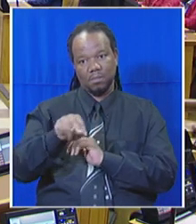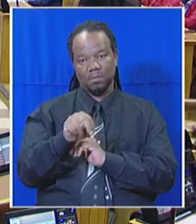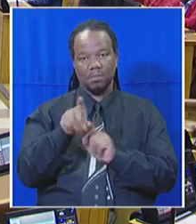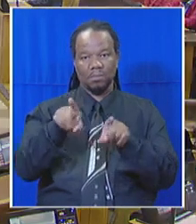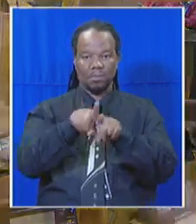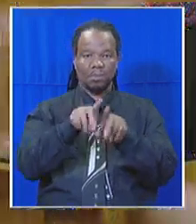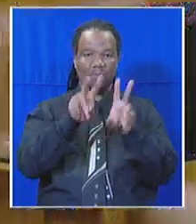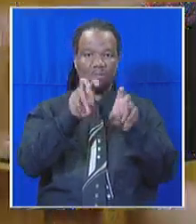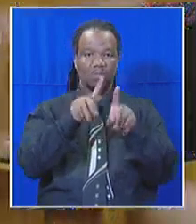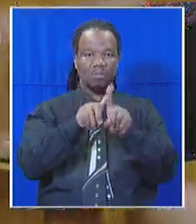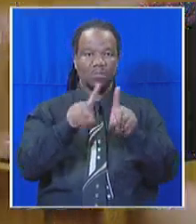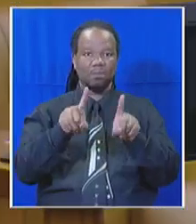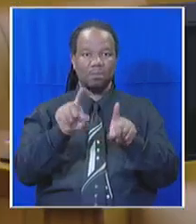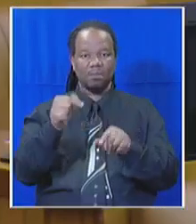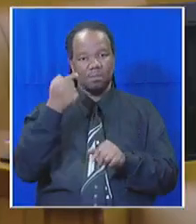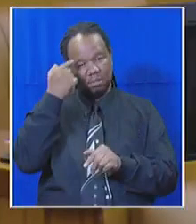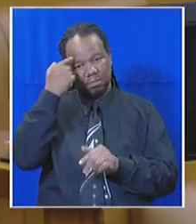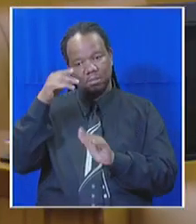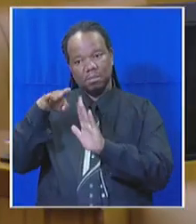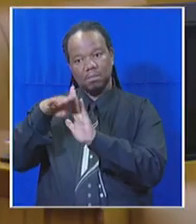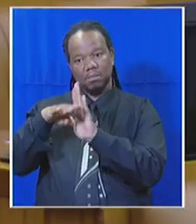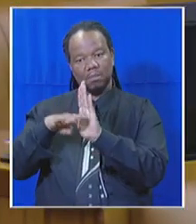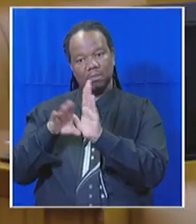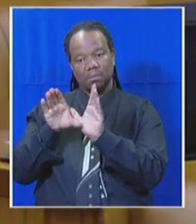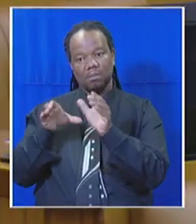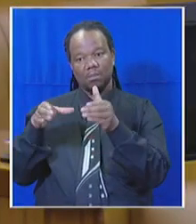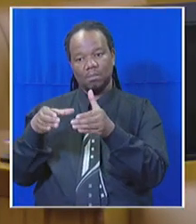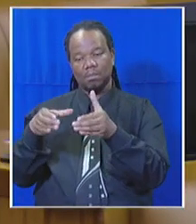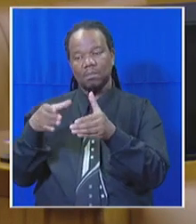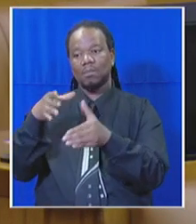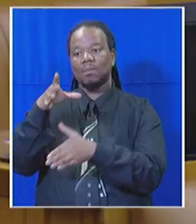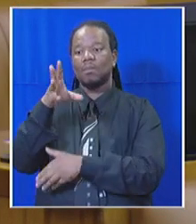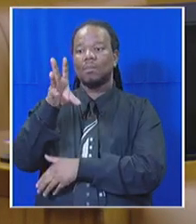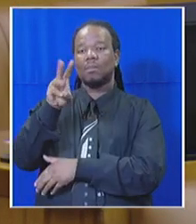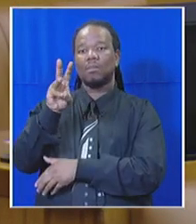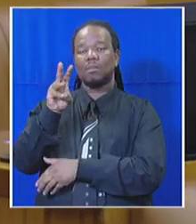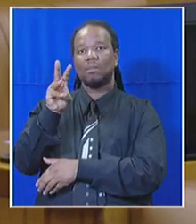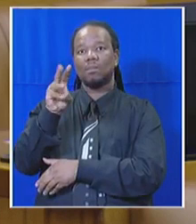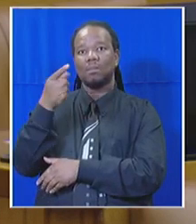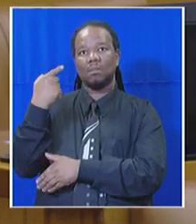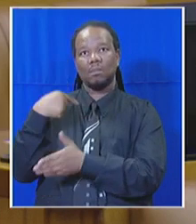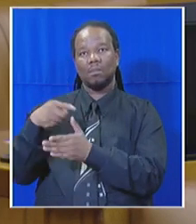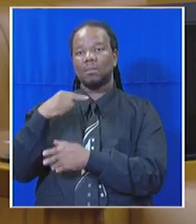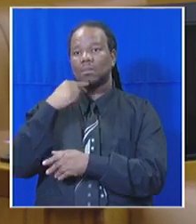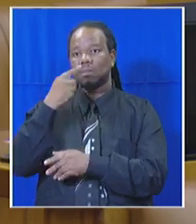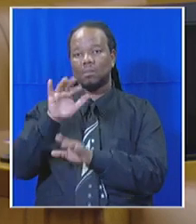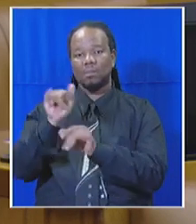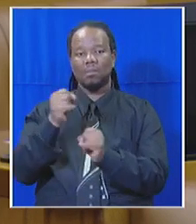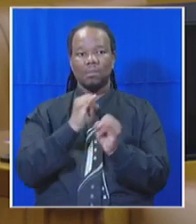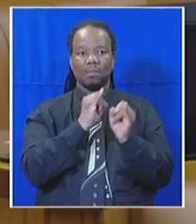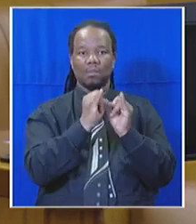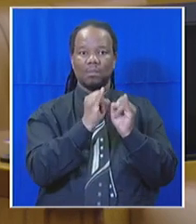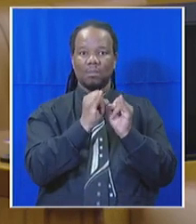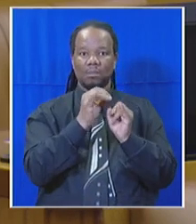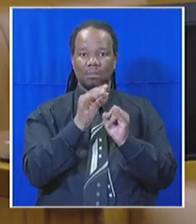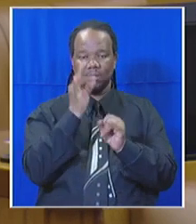was an understanding at the Programming Committee on Thursday that all committees would suspend their business by 11 o'clock so that members could